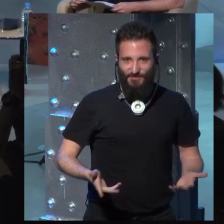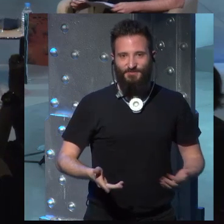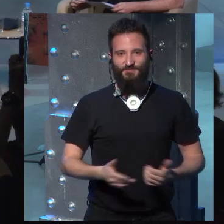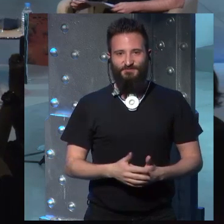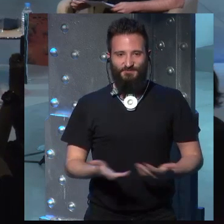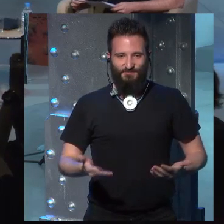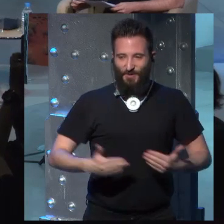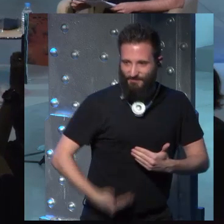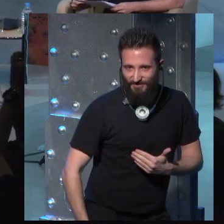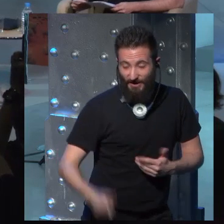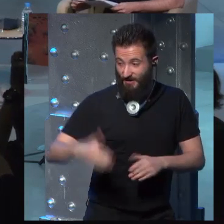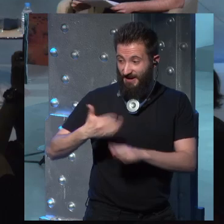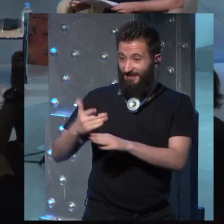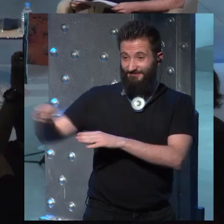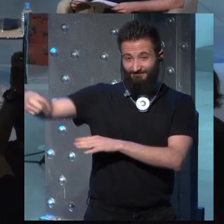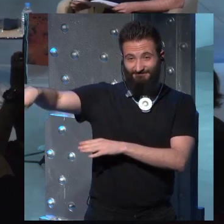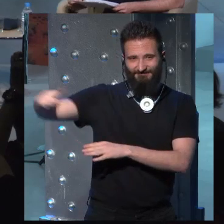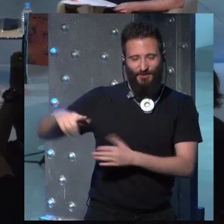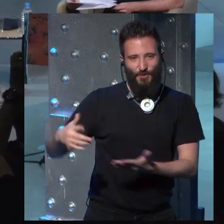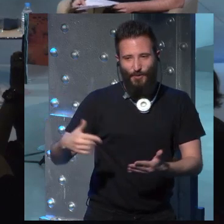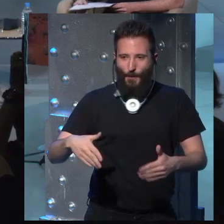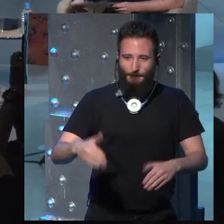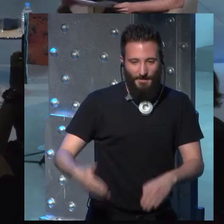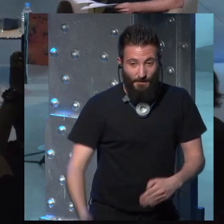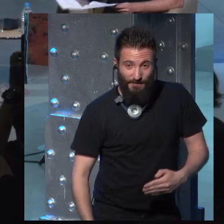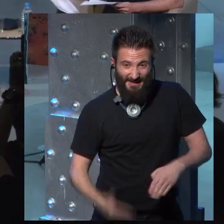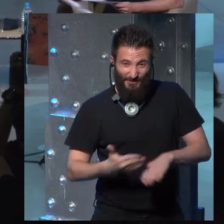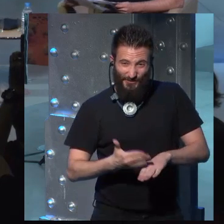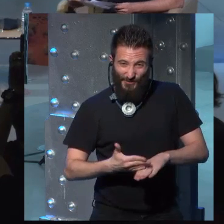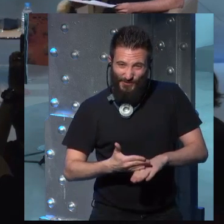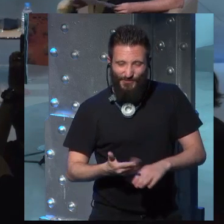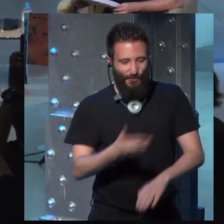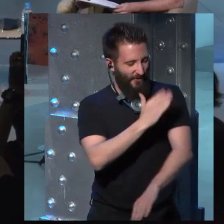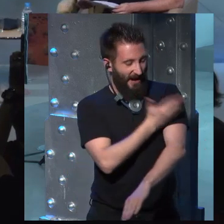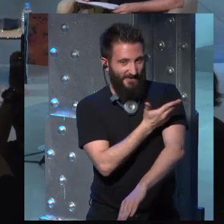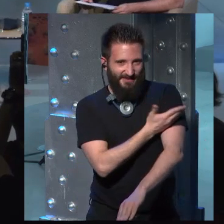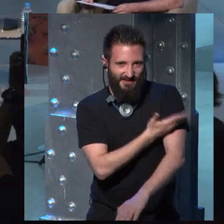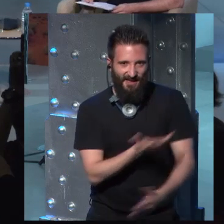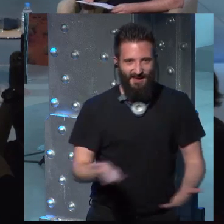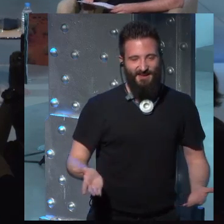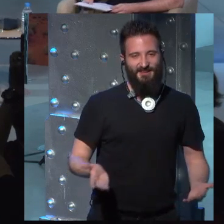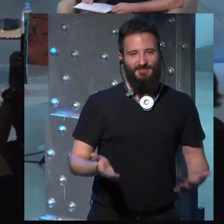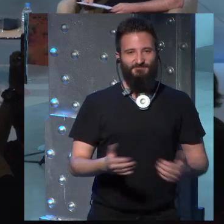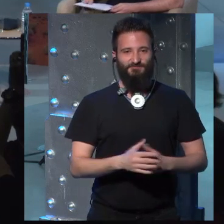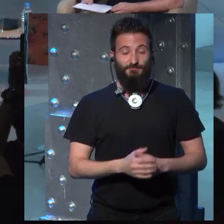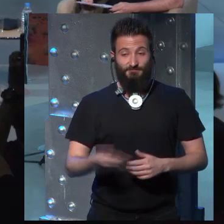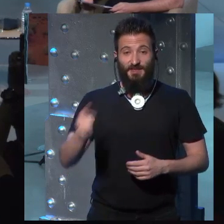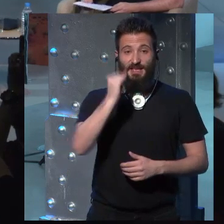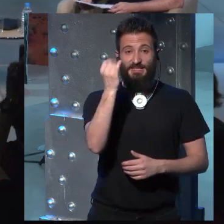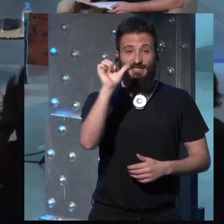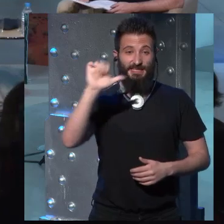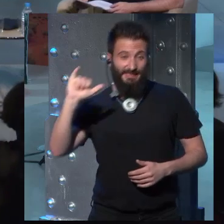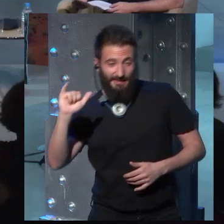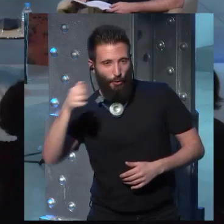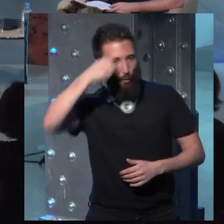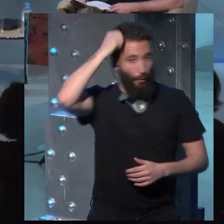shirt on. Aaron's got a short sleeve shirt on. And he's, you know, it's like this. It's like, okay,